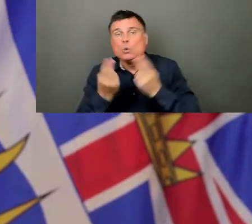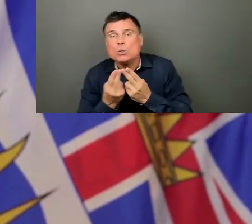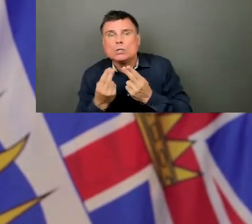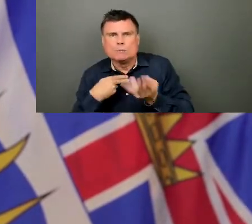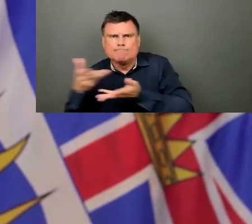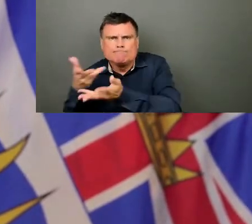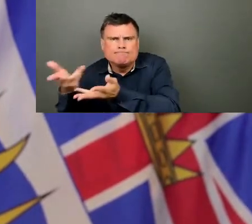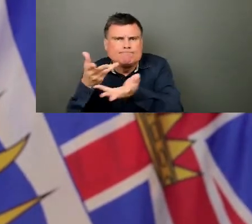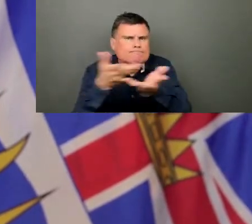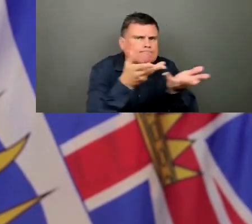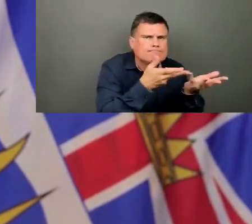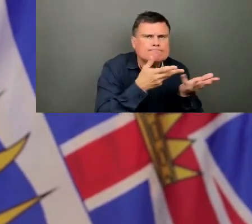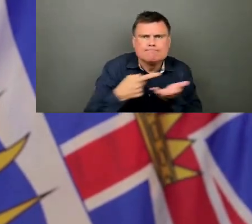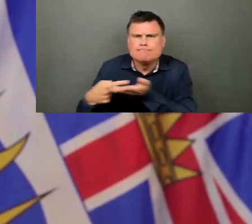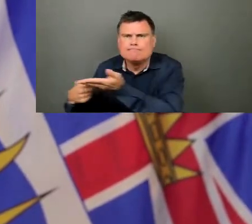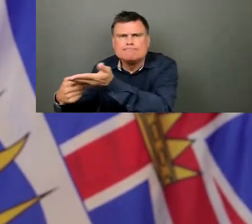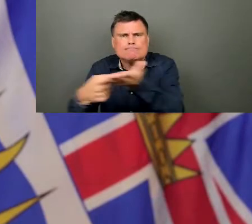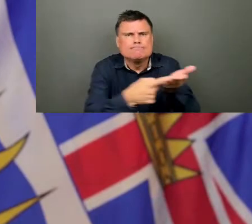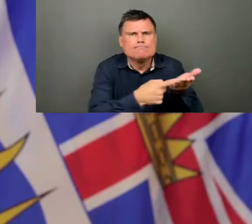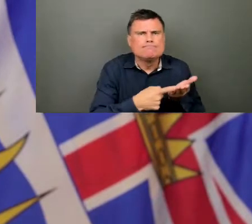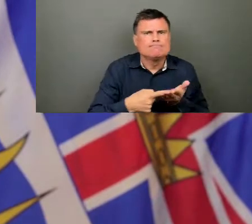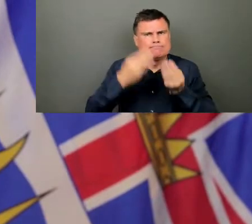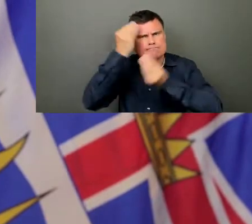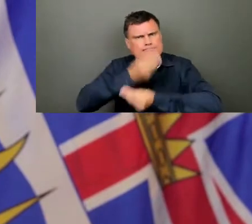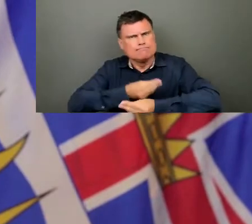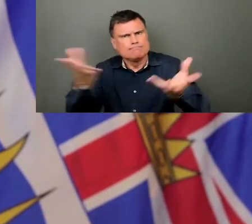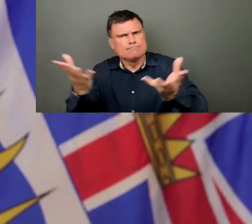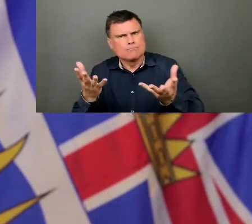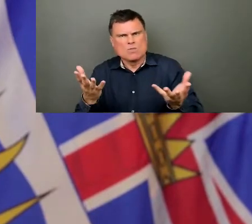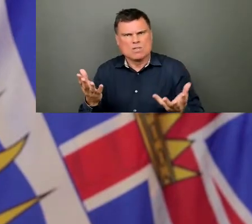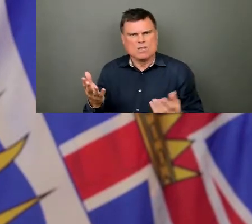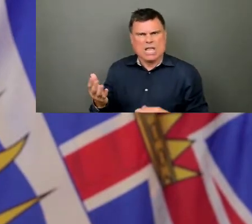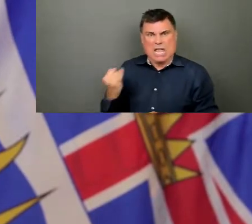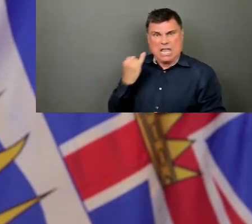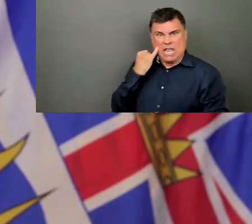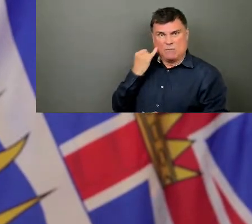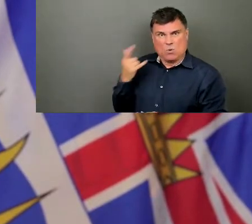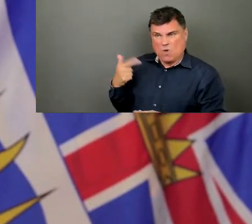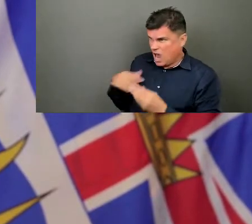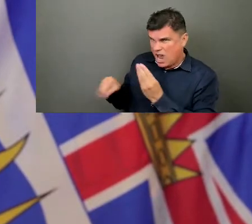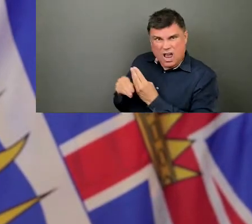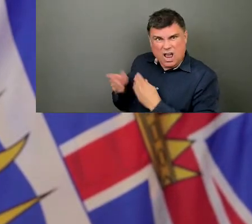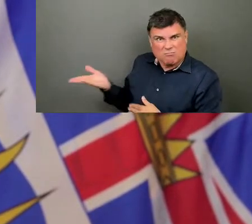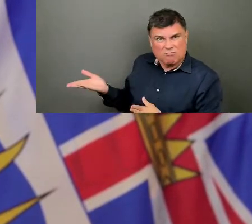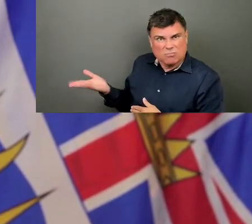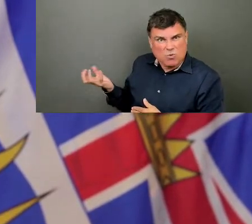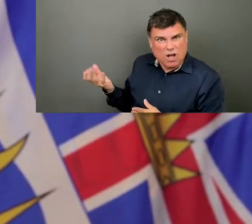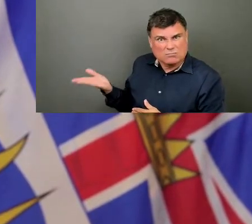the short answer is yes. This is an important